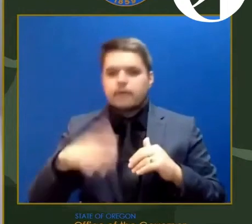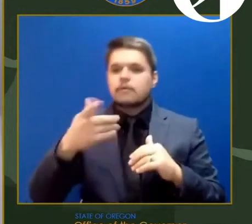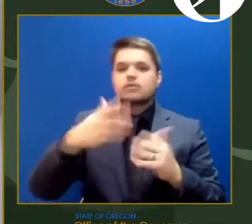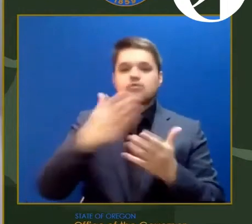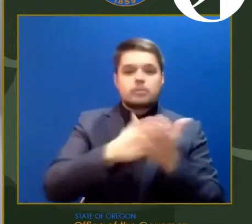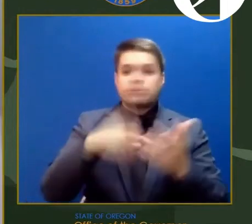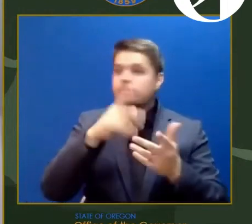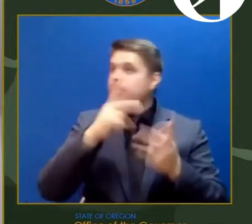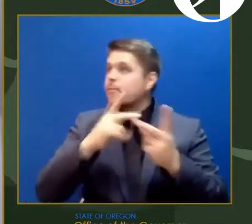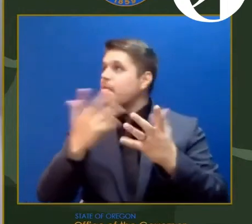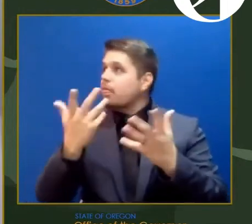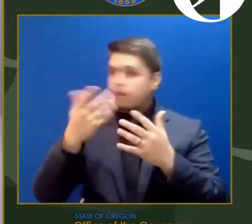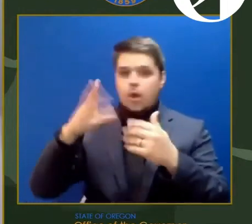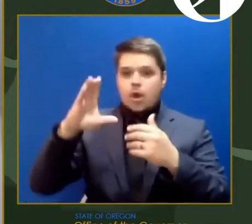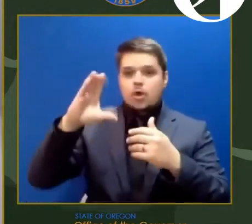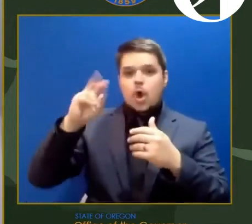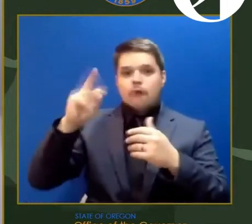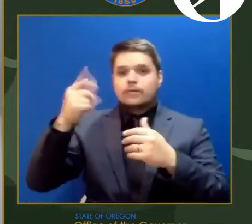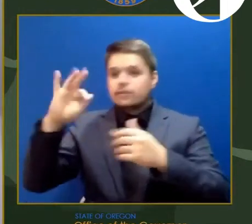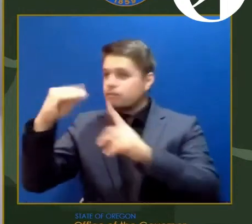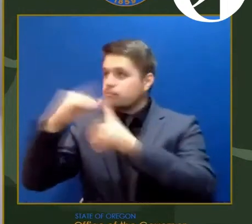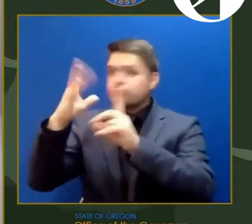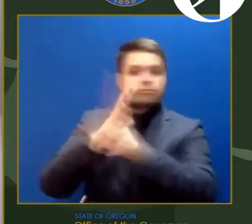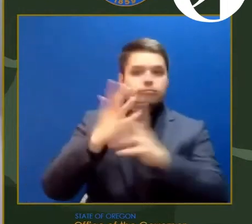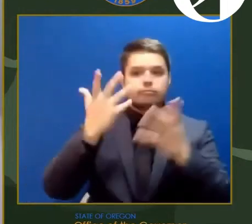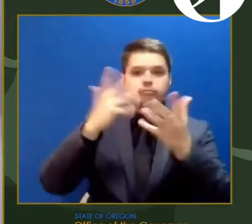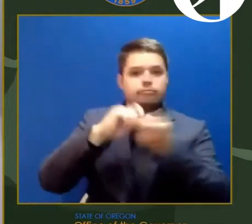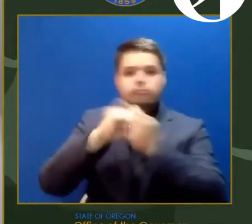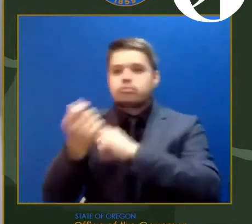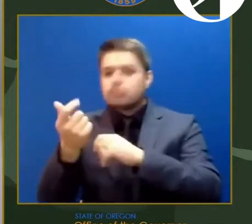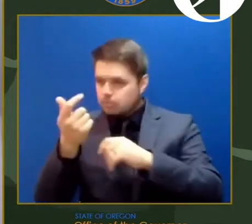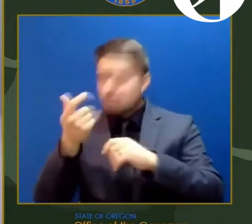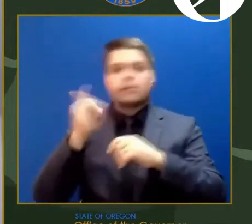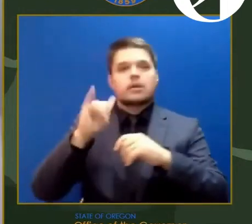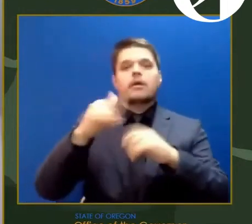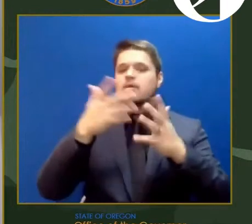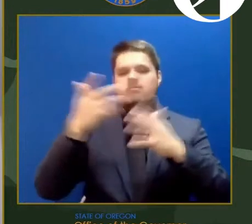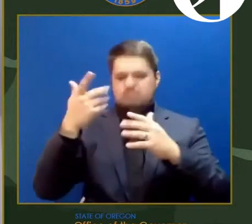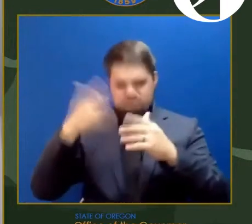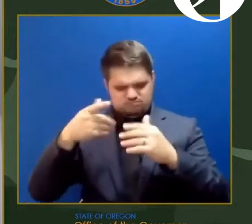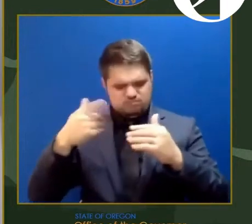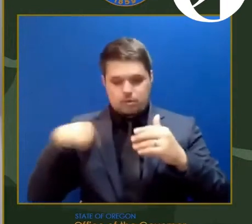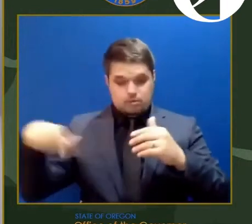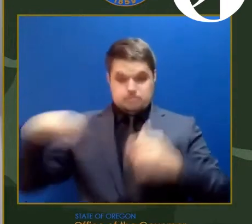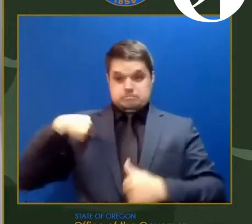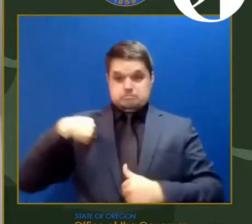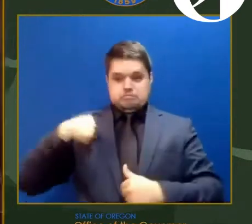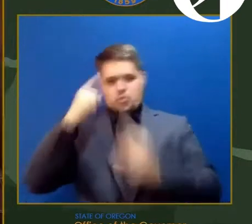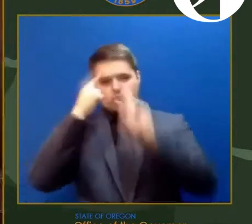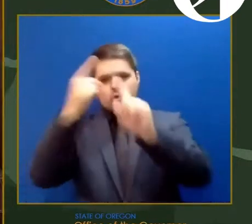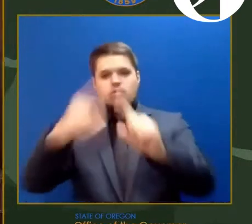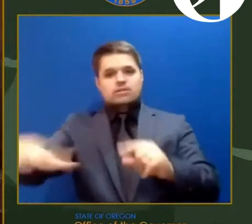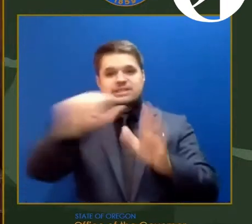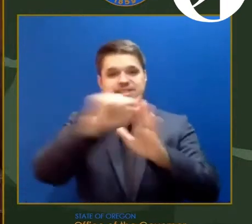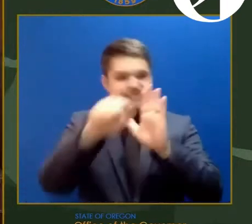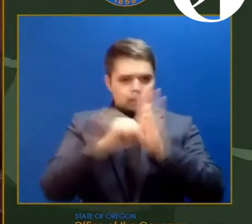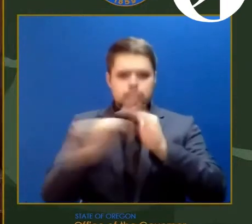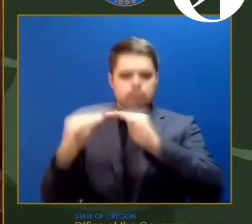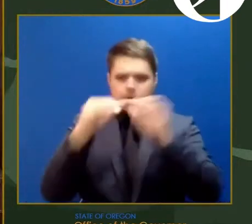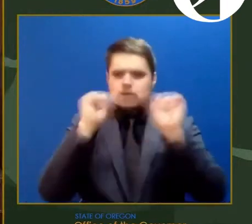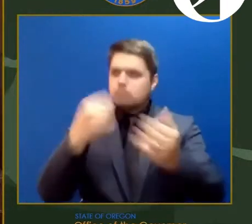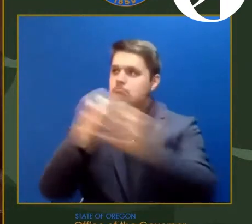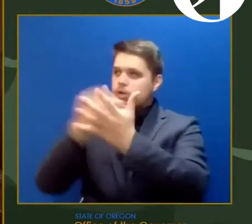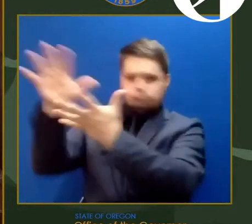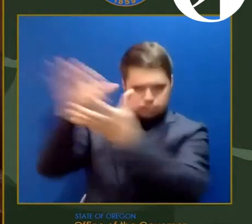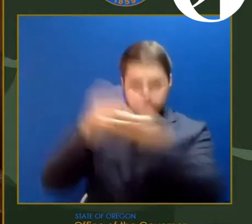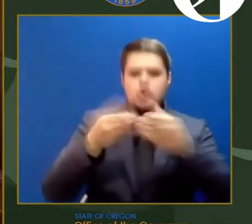an opportunity to really advance their lives economically. But we know that has ripple effects on the entire